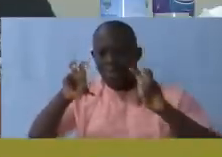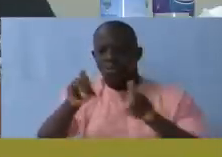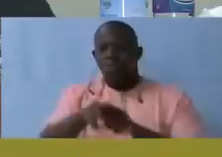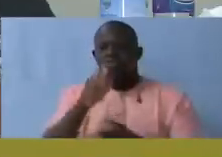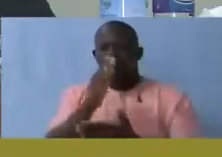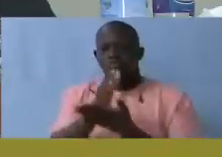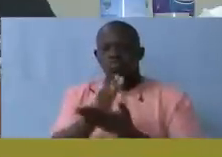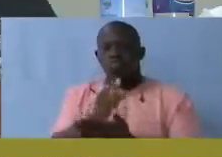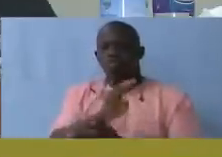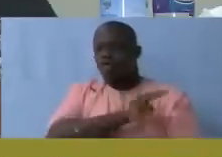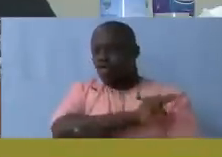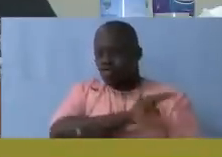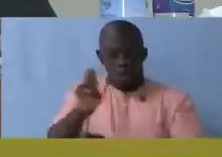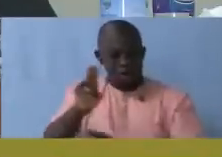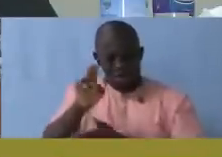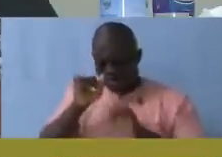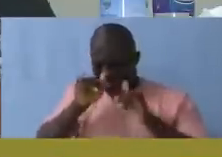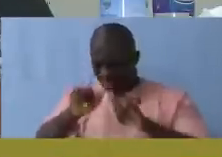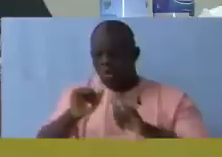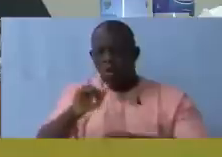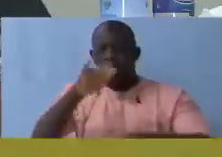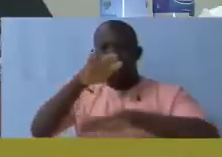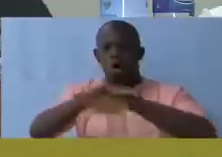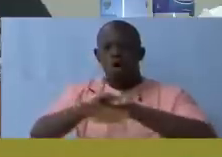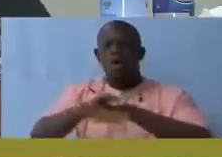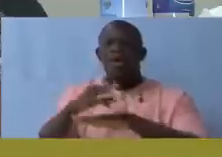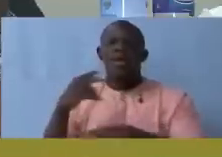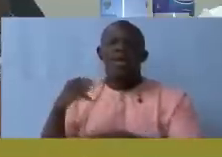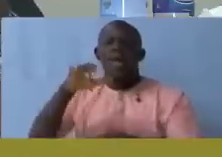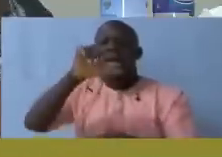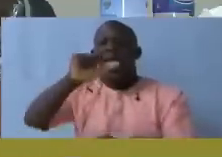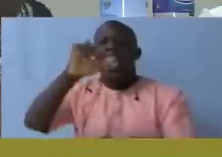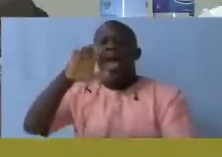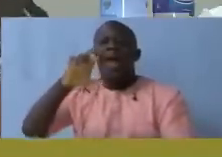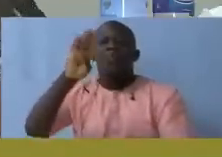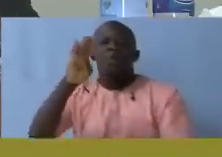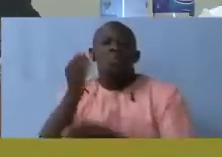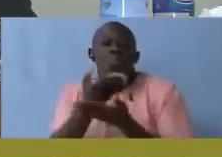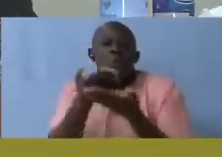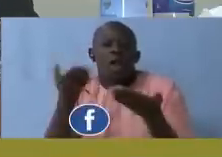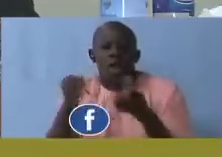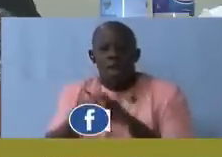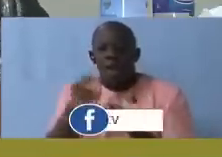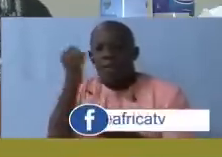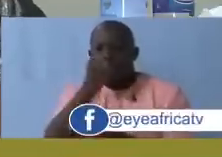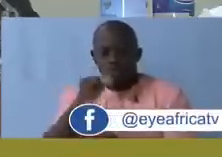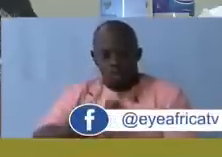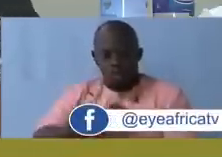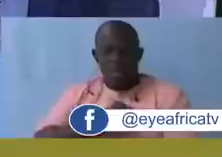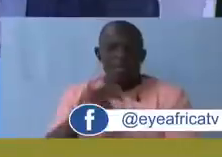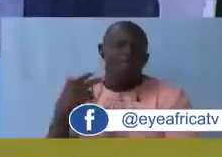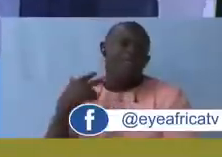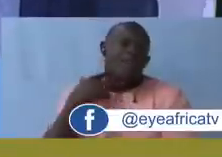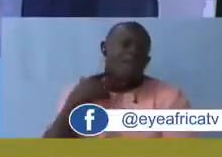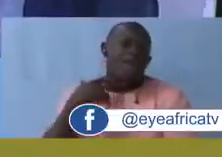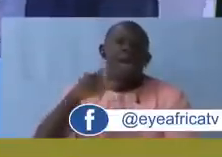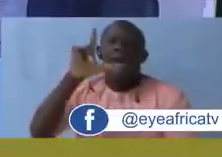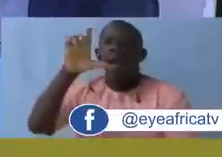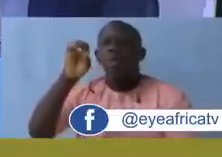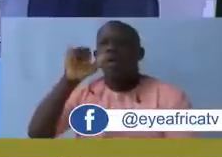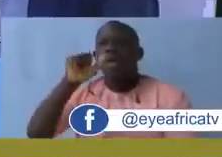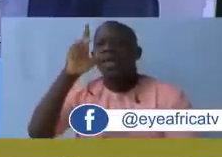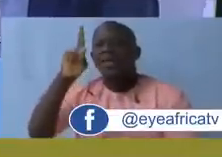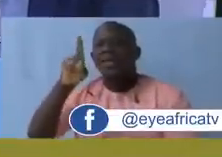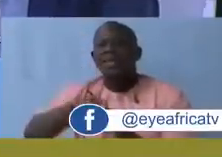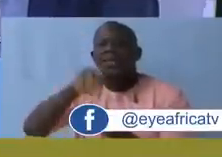yet on ARVs because their viral loads were already very low at that time? They were on septrin.